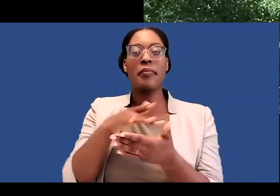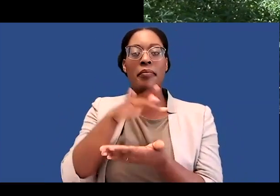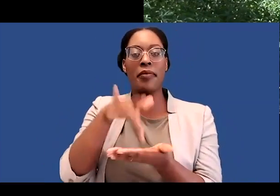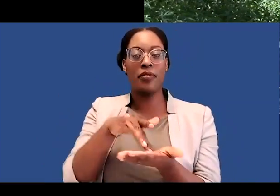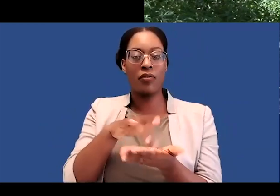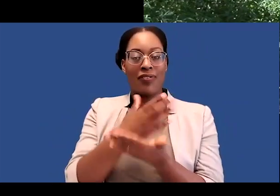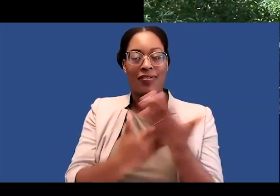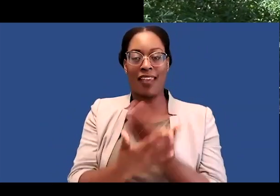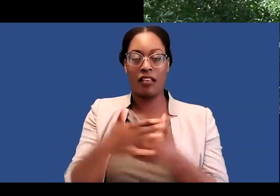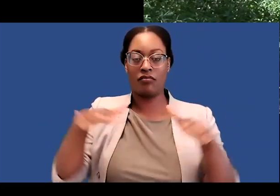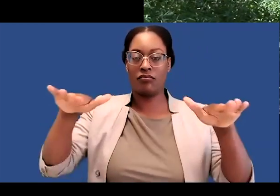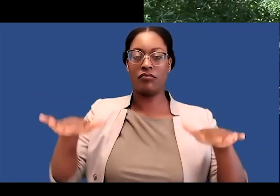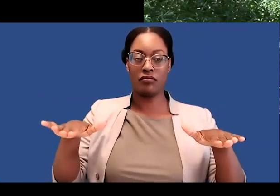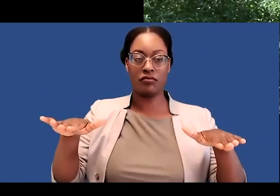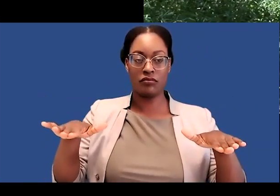onto that front knee.